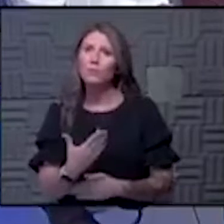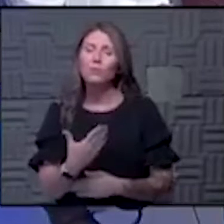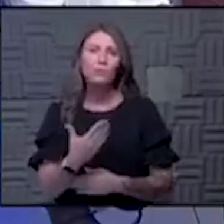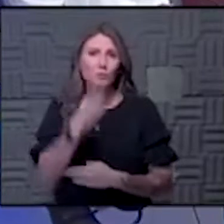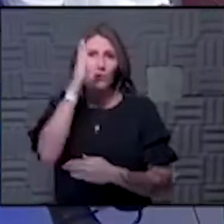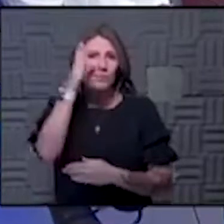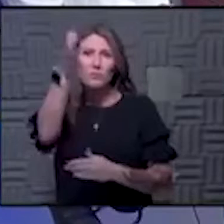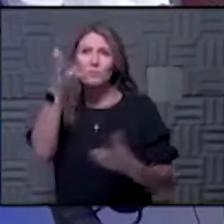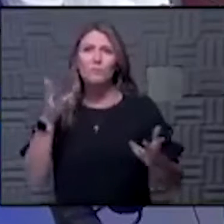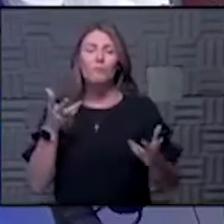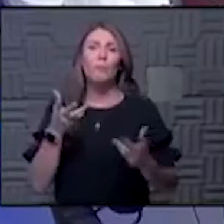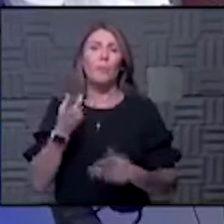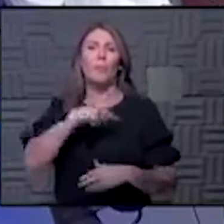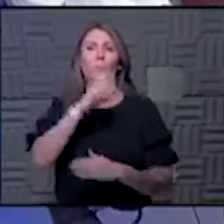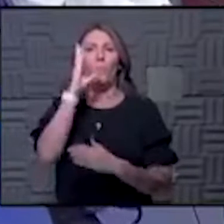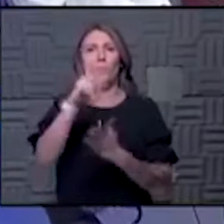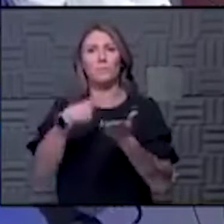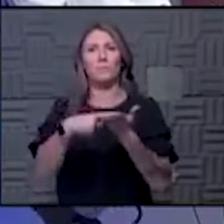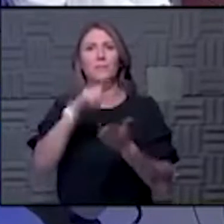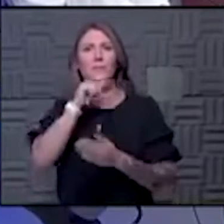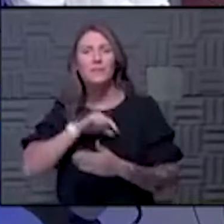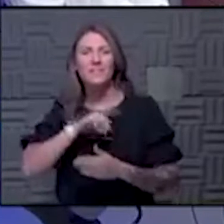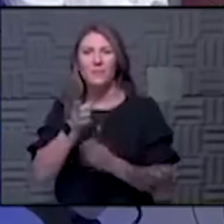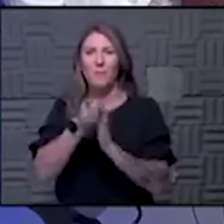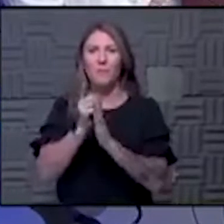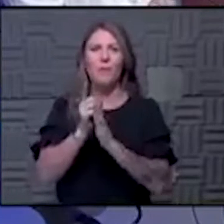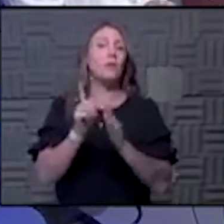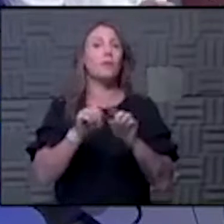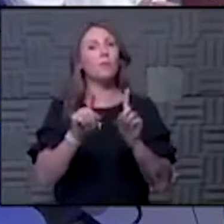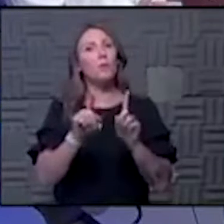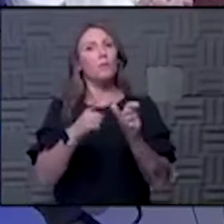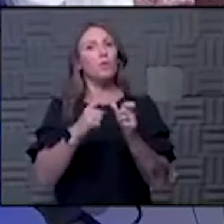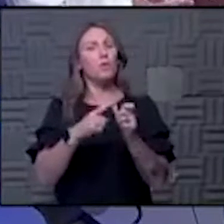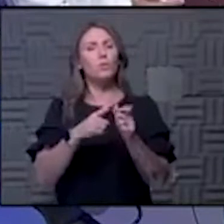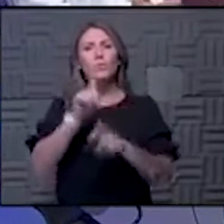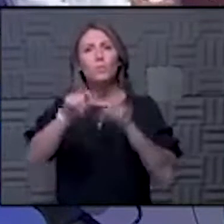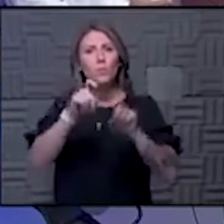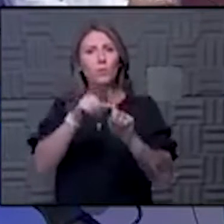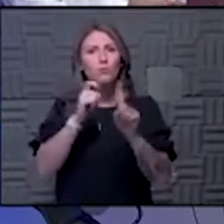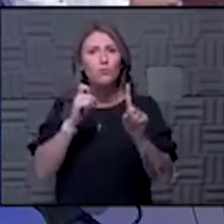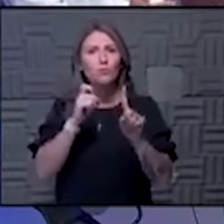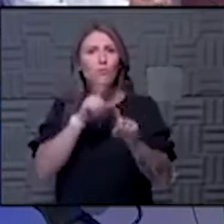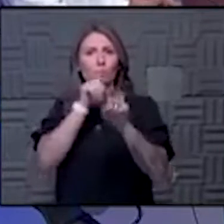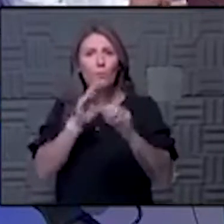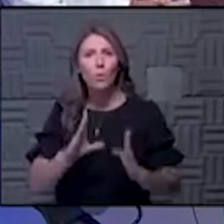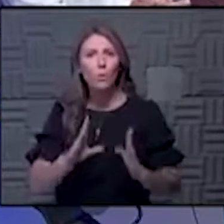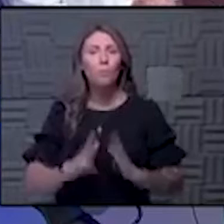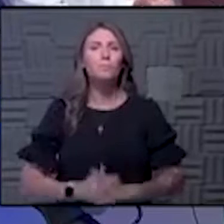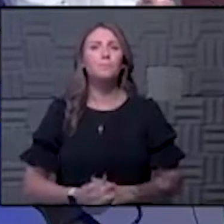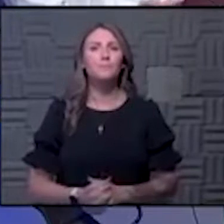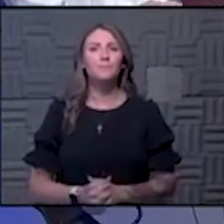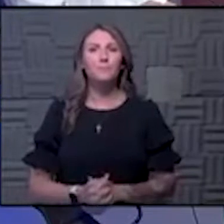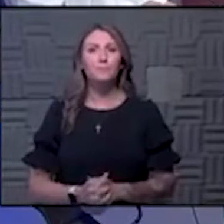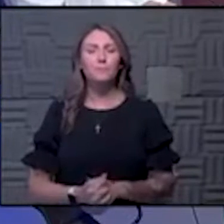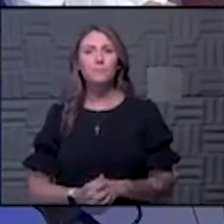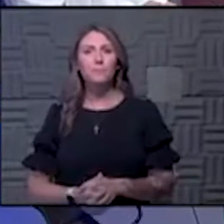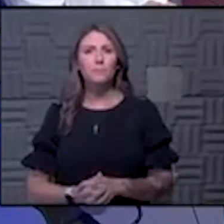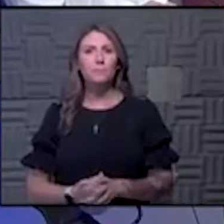We're going to be talking about Thanksgiving in just a minute, but first let's see what questions are out there from reporters, Bob.